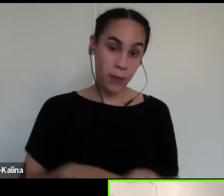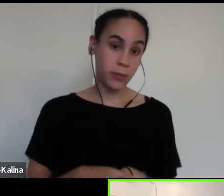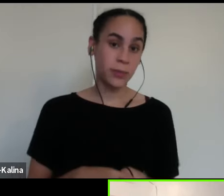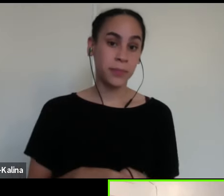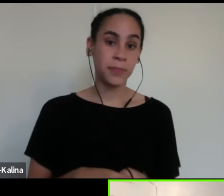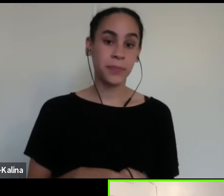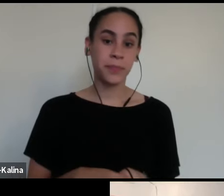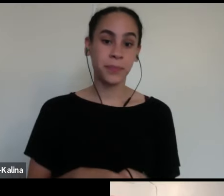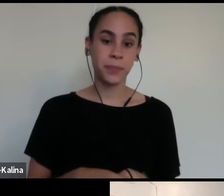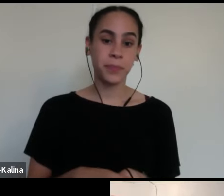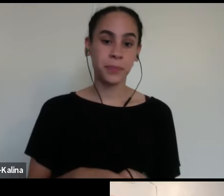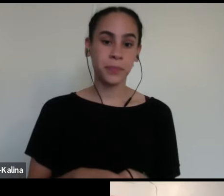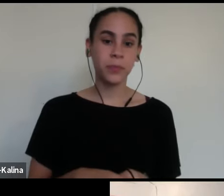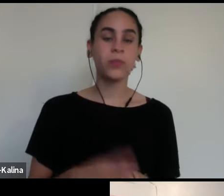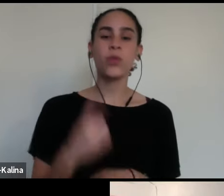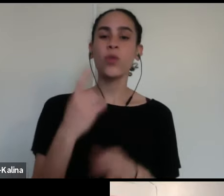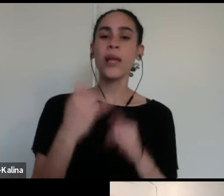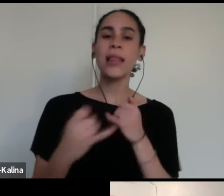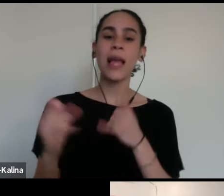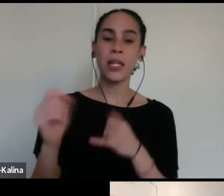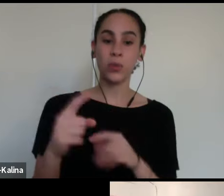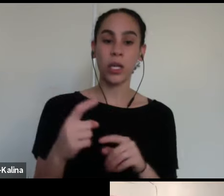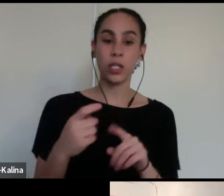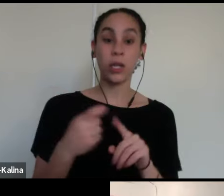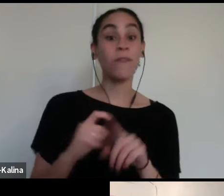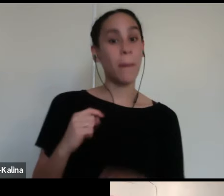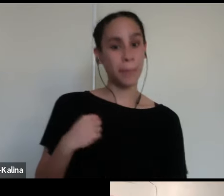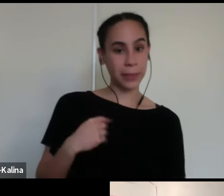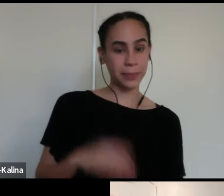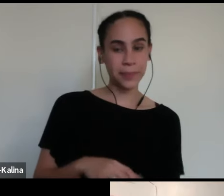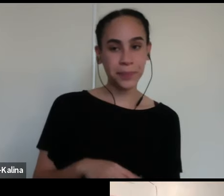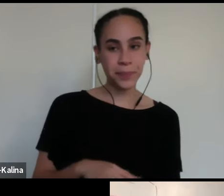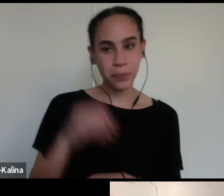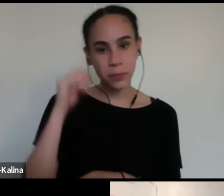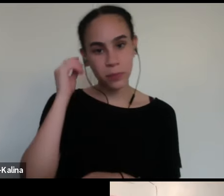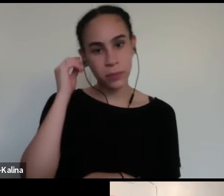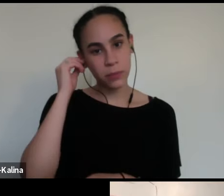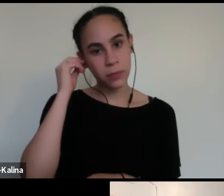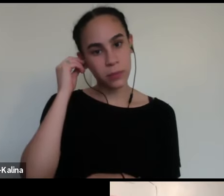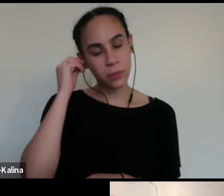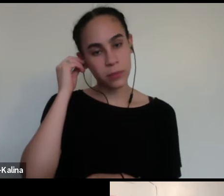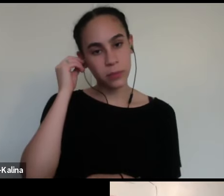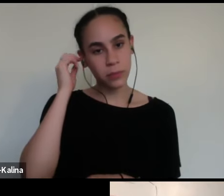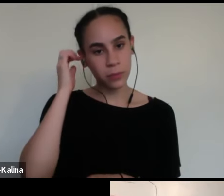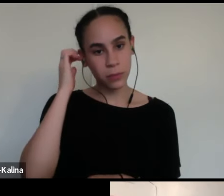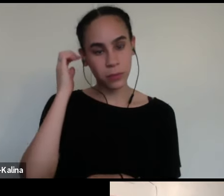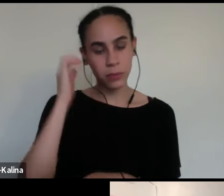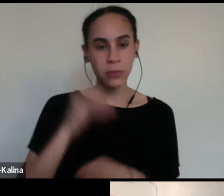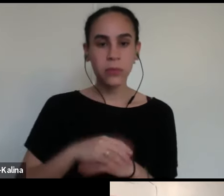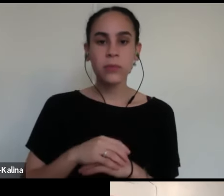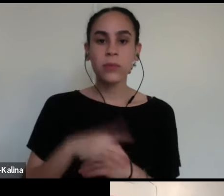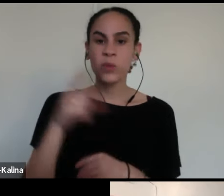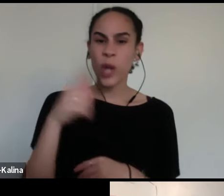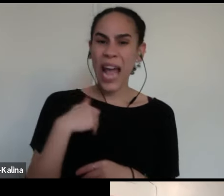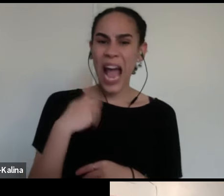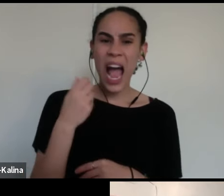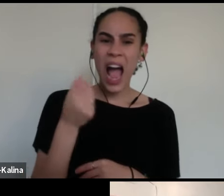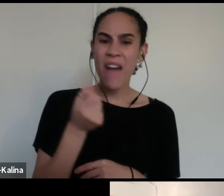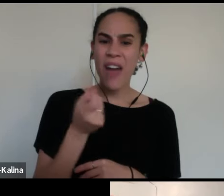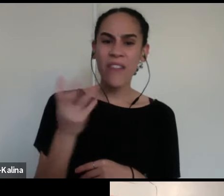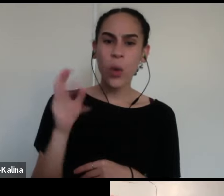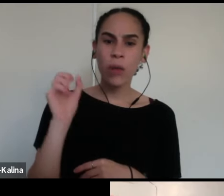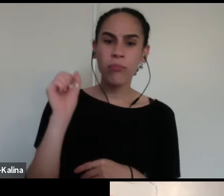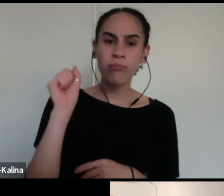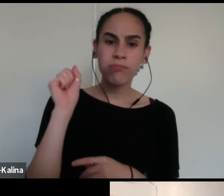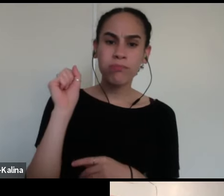Awesome. One last question from me is, what are a couple of words